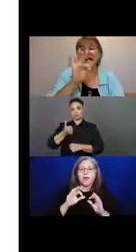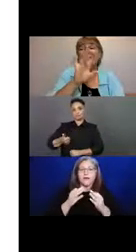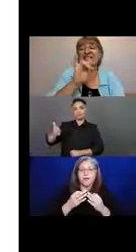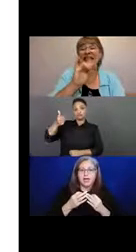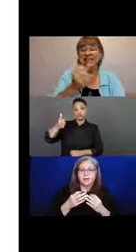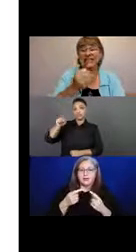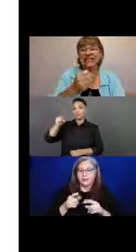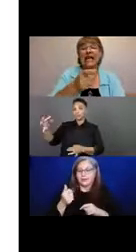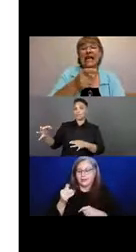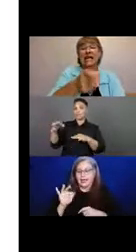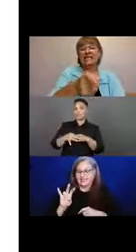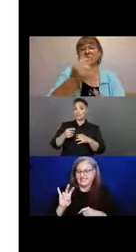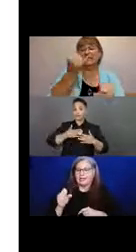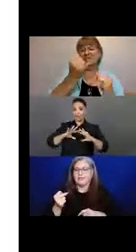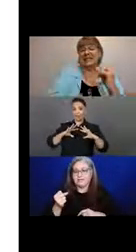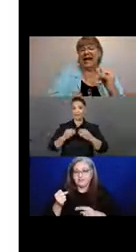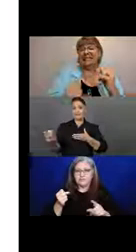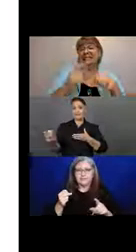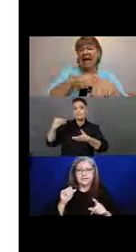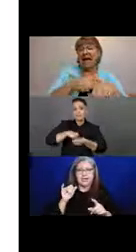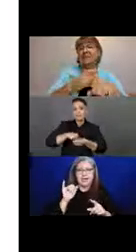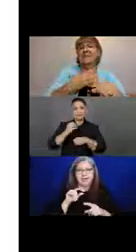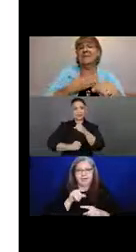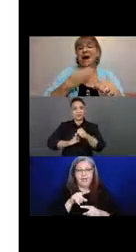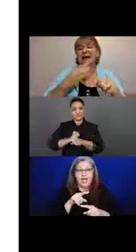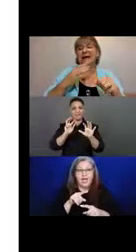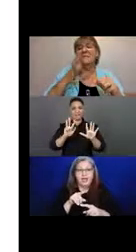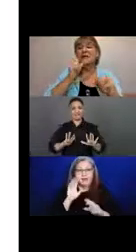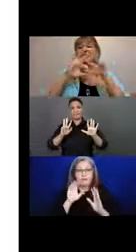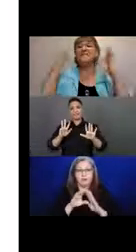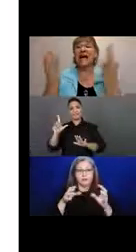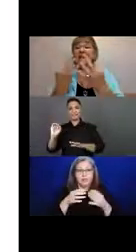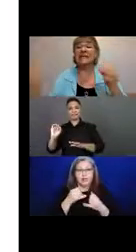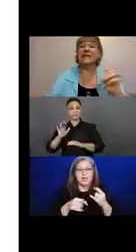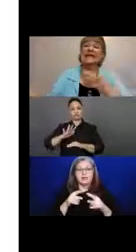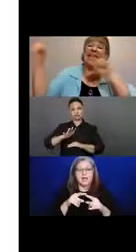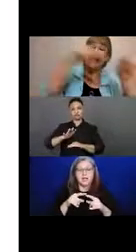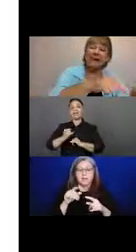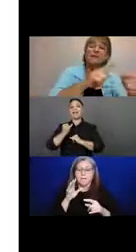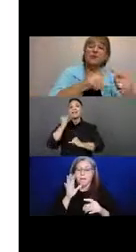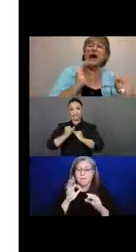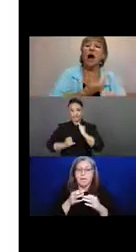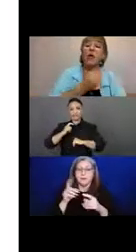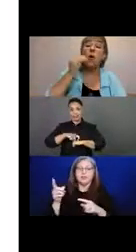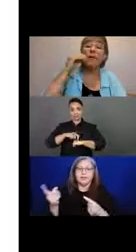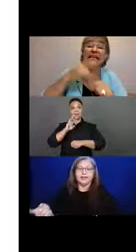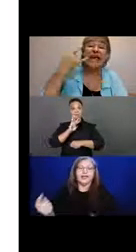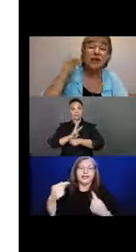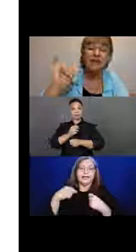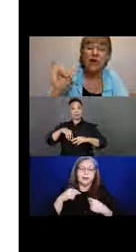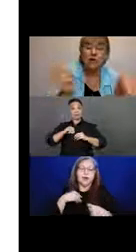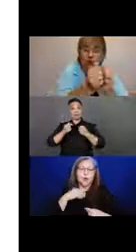the 1970s. This was the last time that my mother's family came to our home